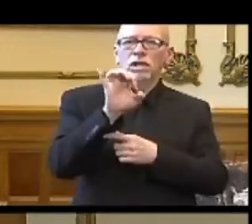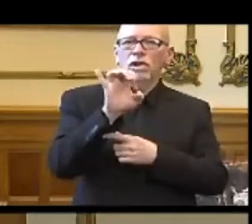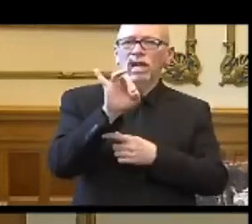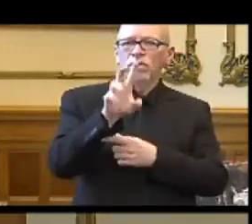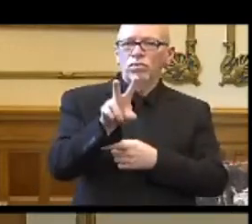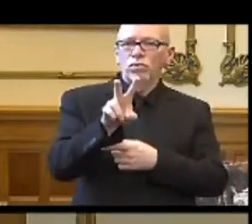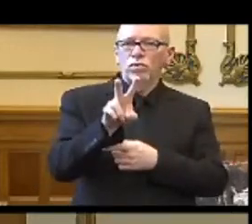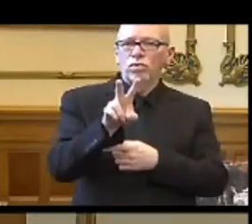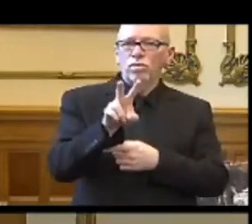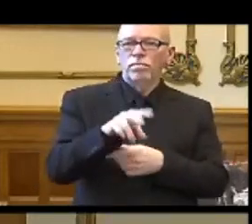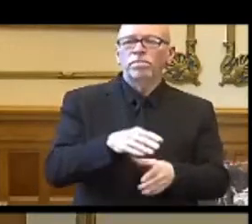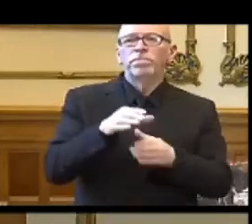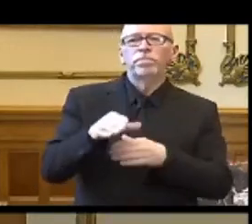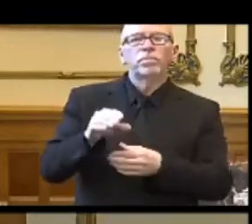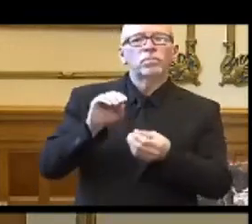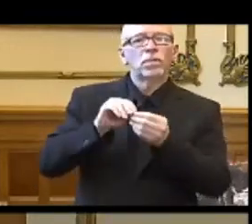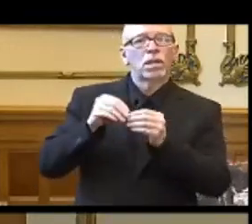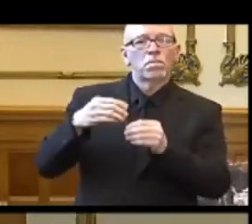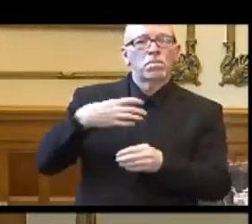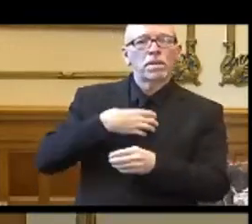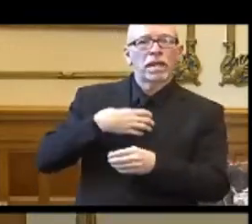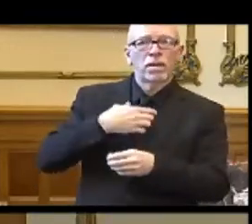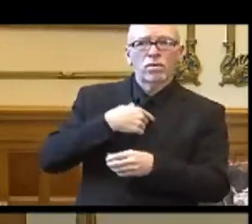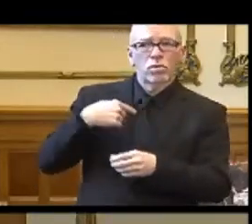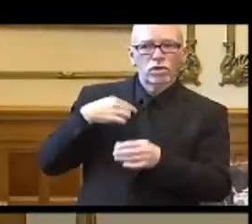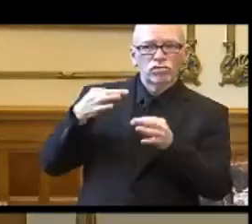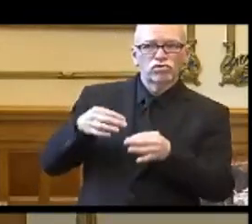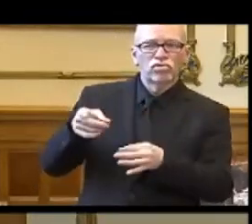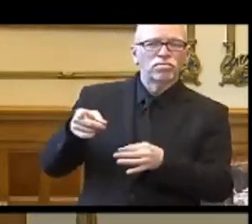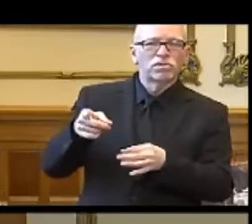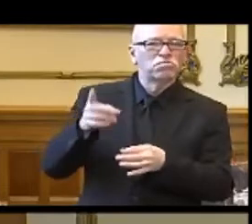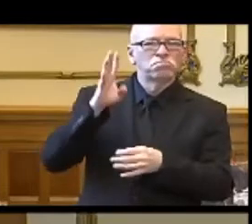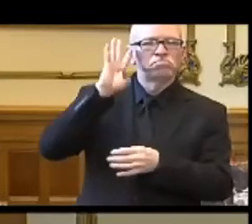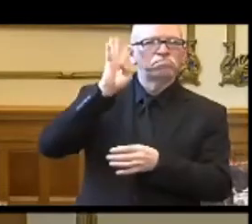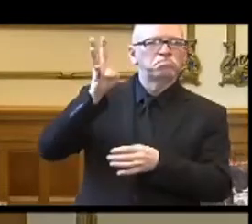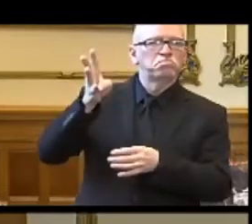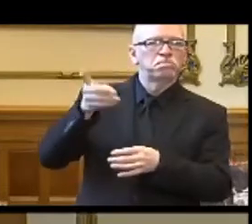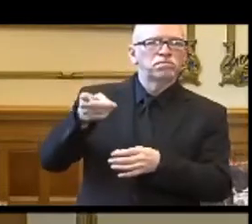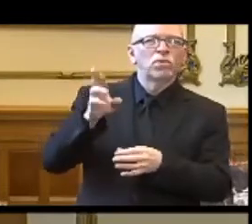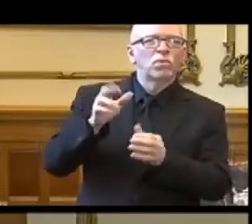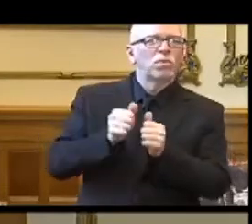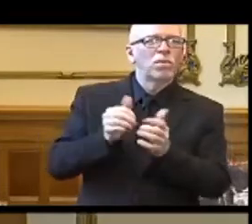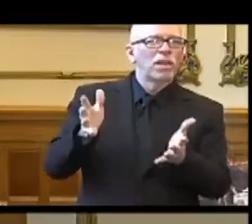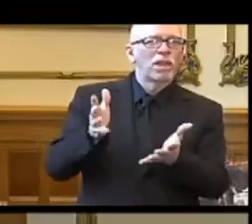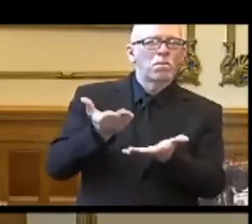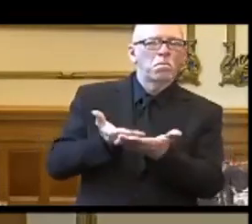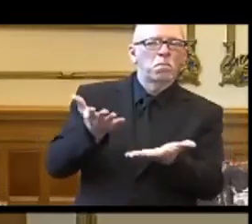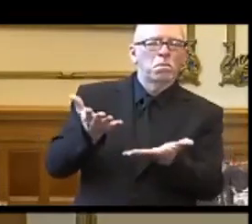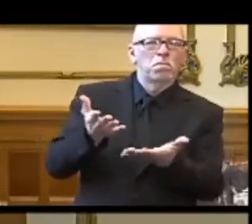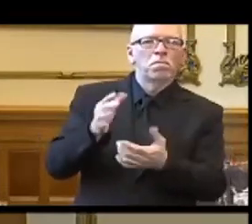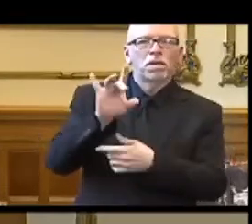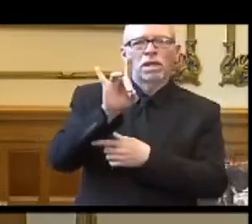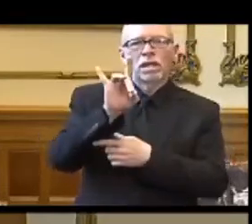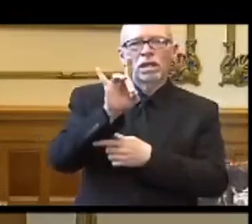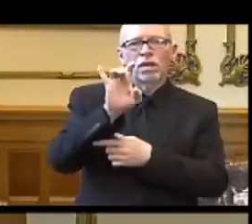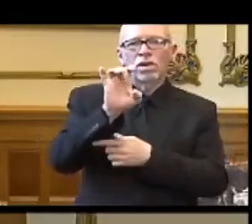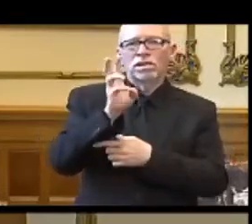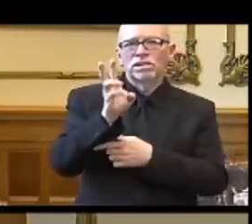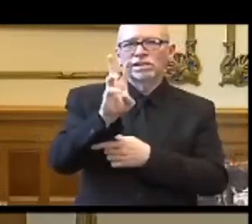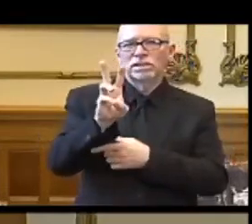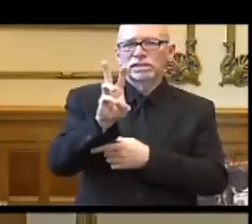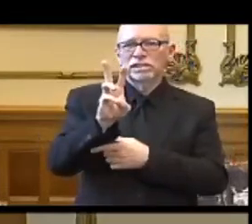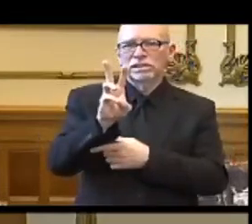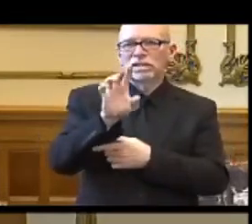982. The number of complaints that were determined to be unfounded or without merit is